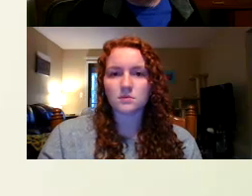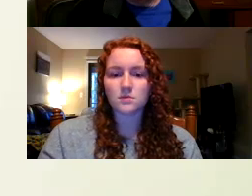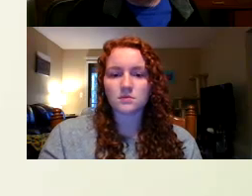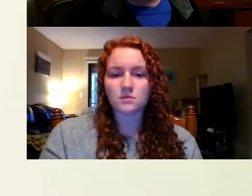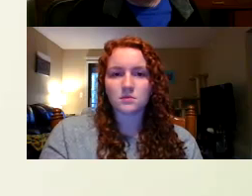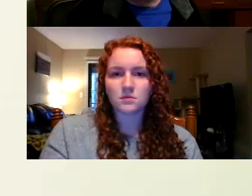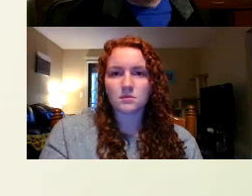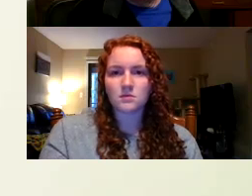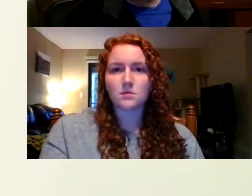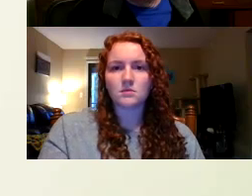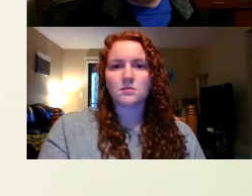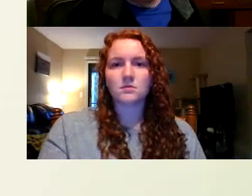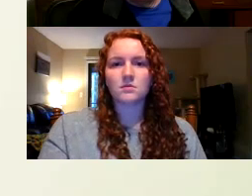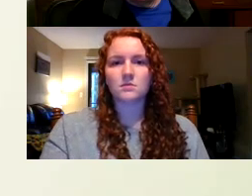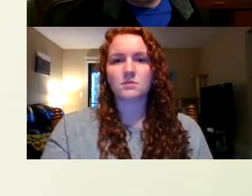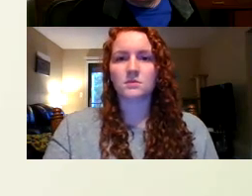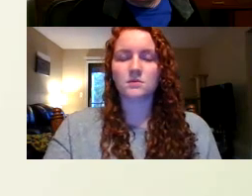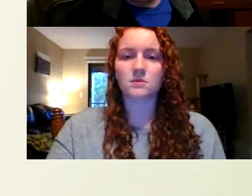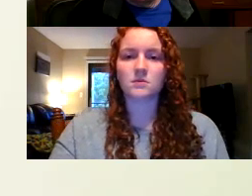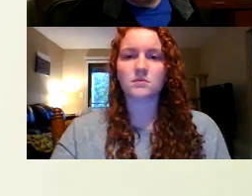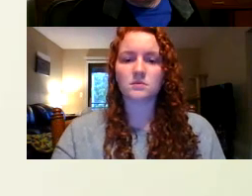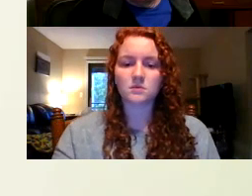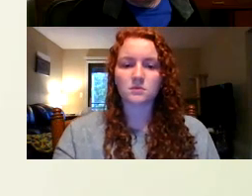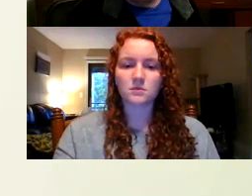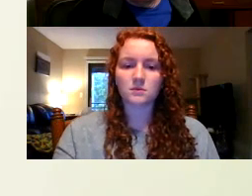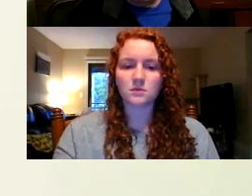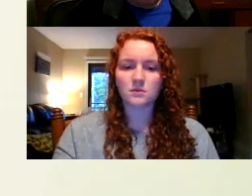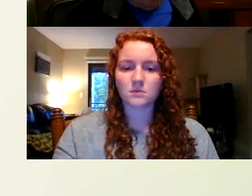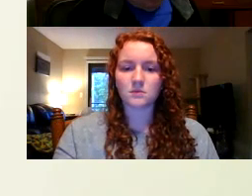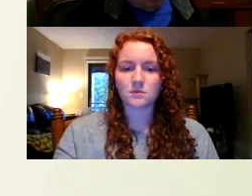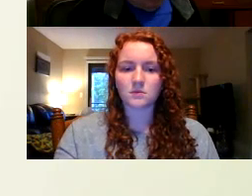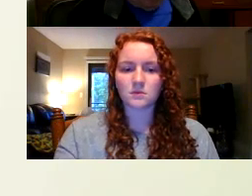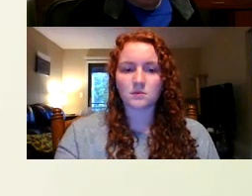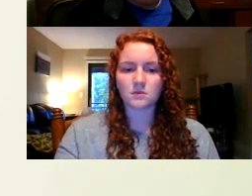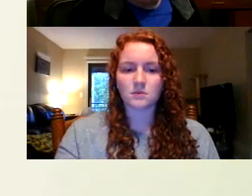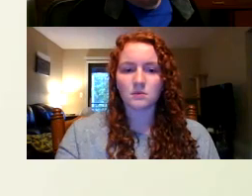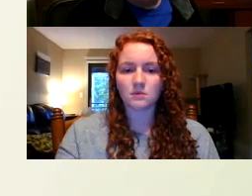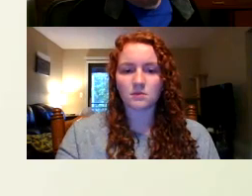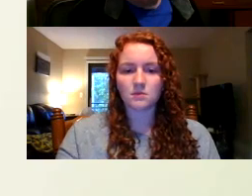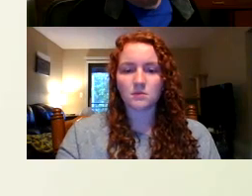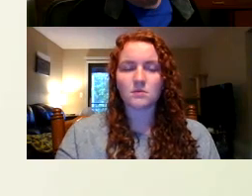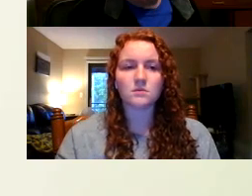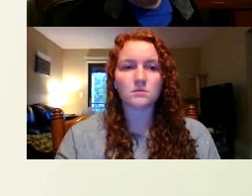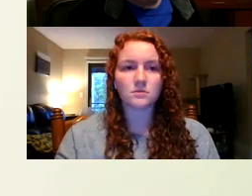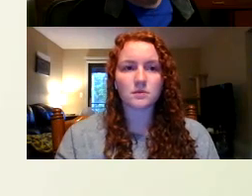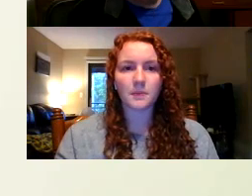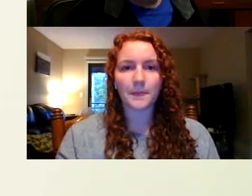Also another, oh, I was gonna say, there's also another question about how do they train to be midwives?